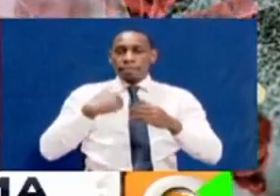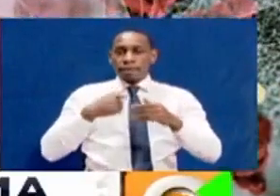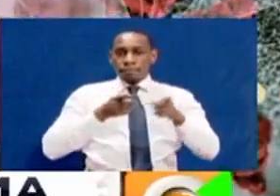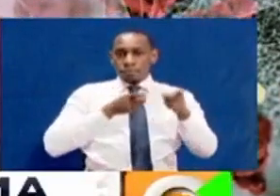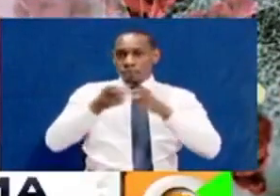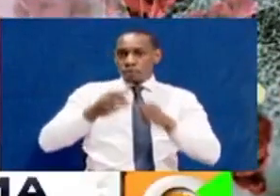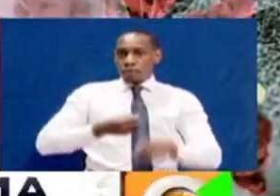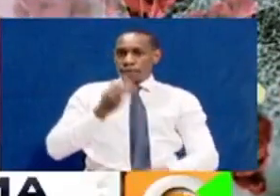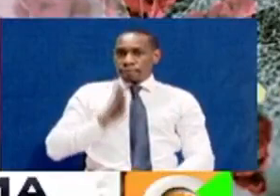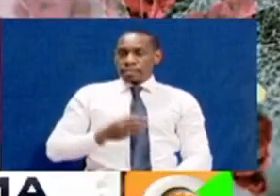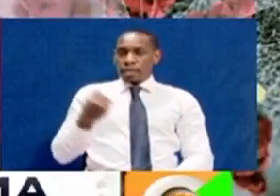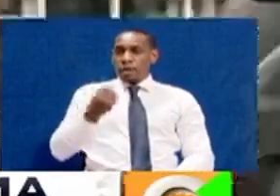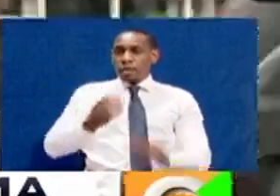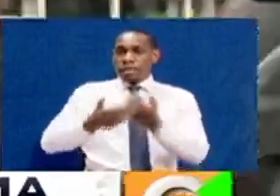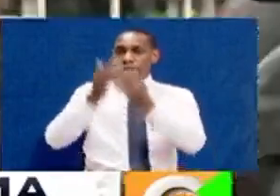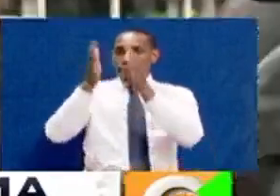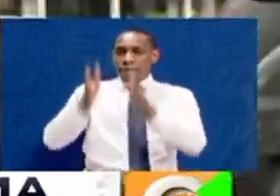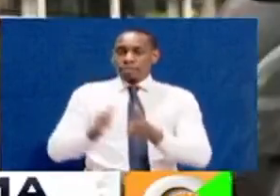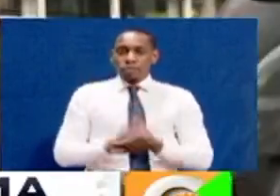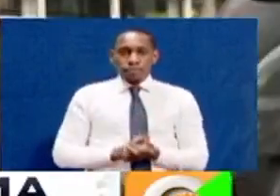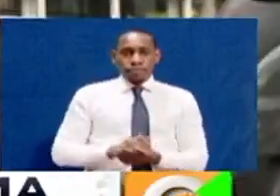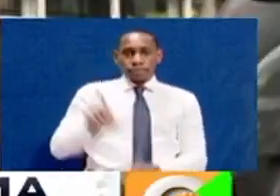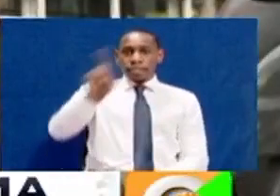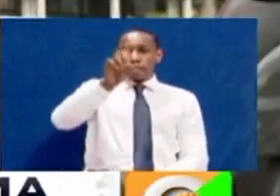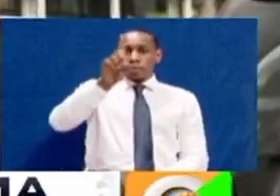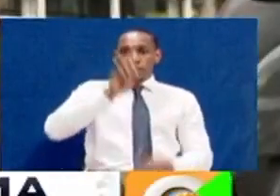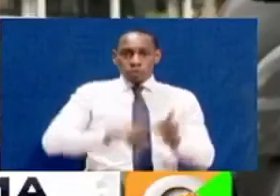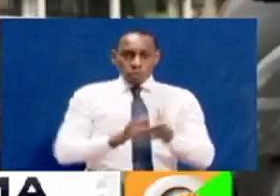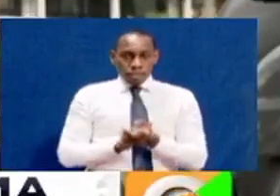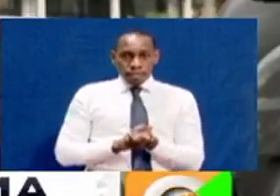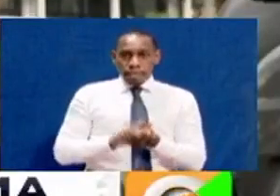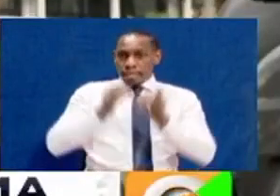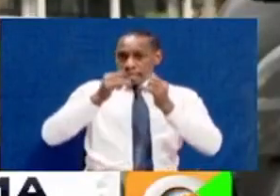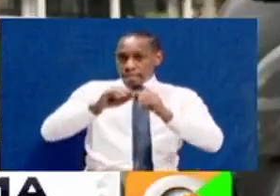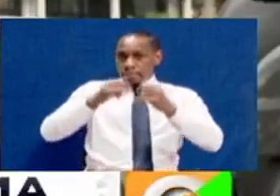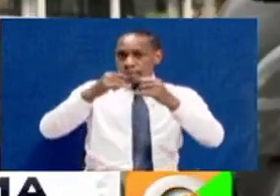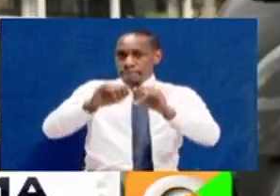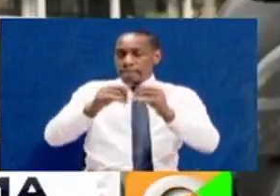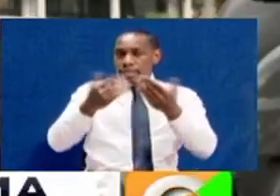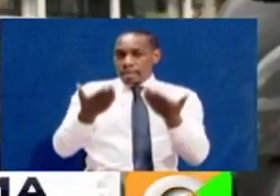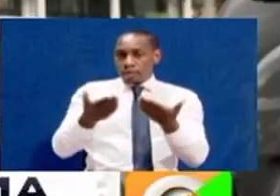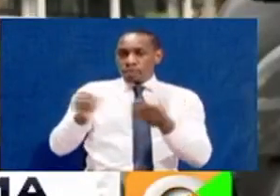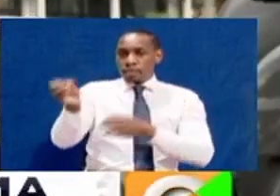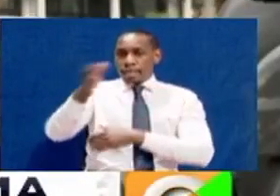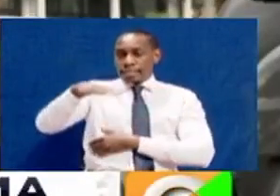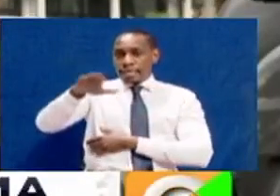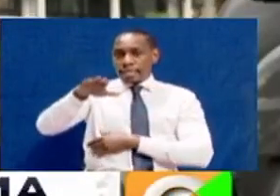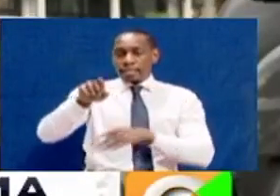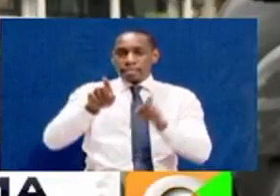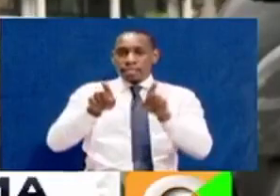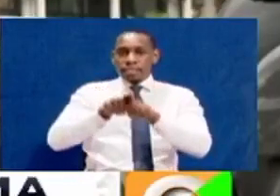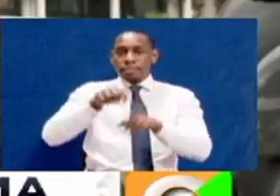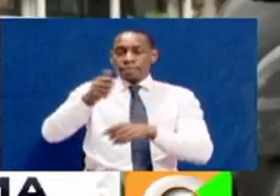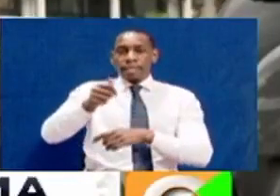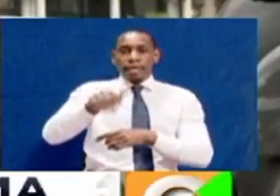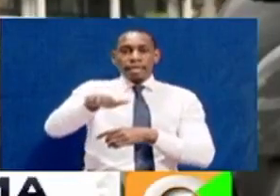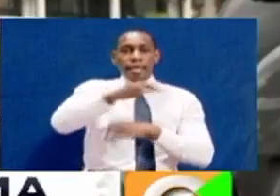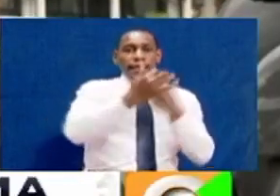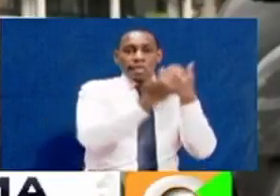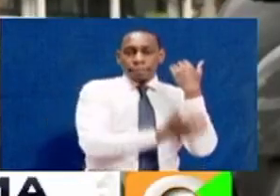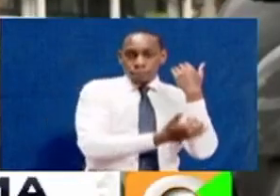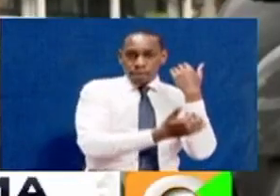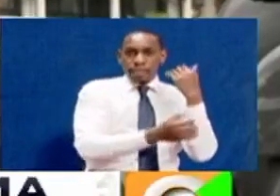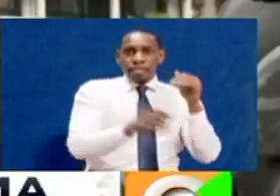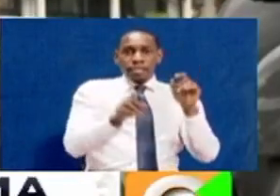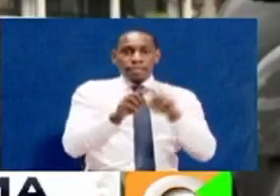limited visitors save for the caregiver. The question is, how will this be implemented in informal settlements and other poor neighborhoods